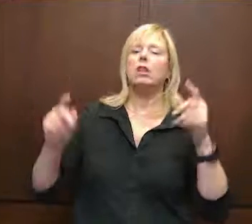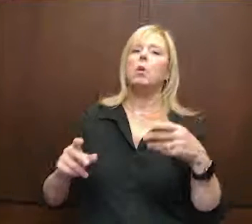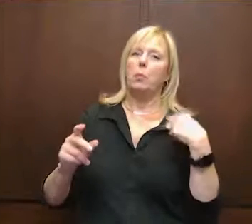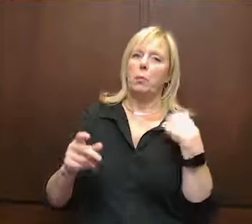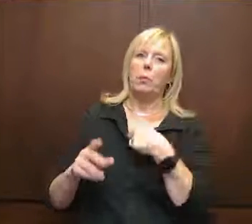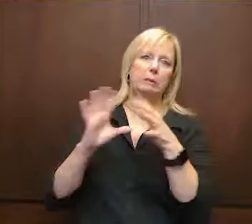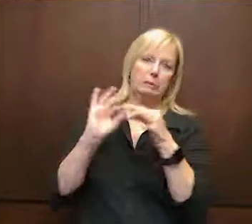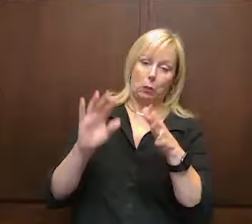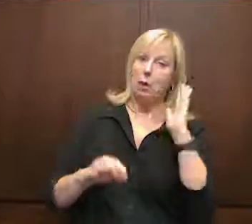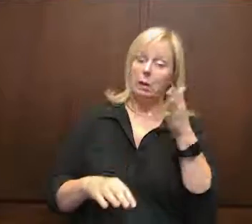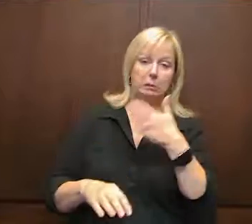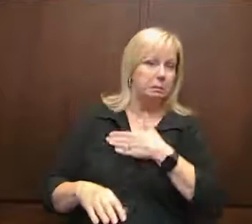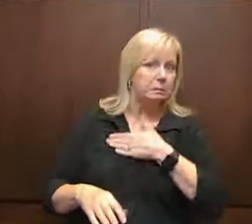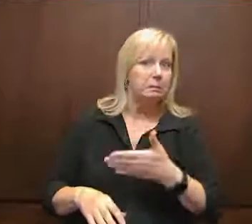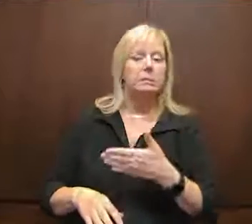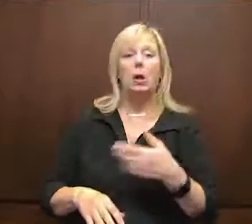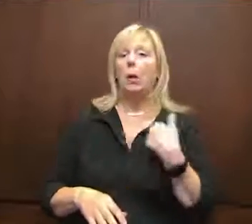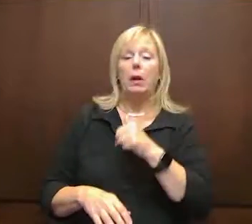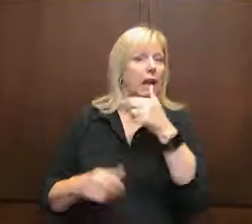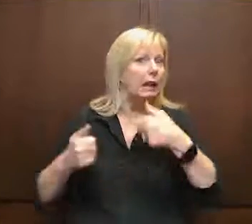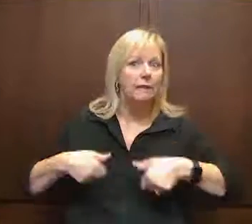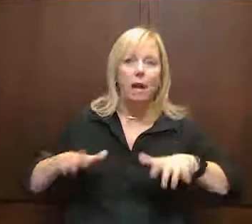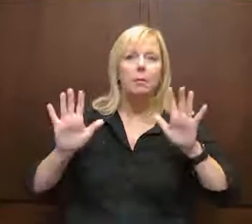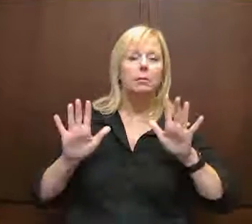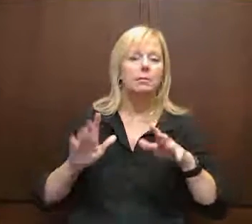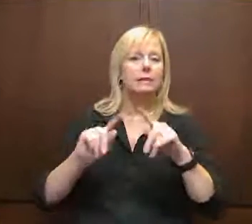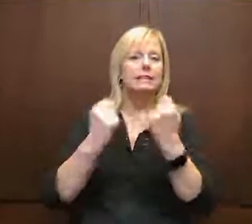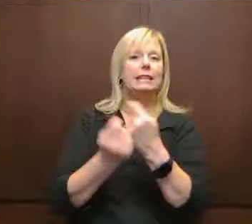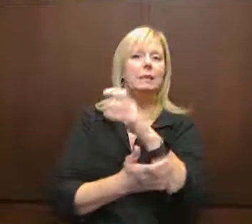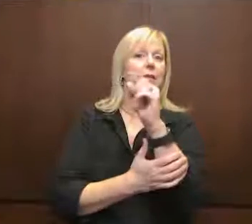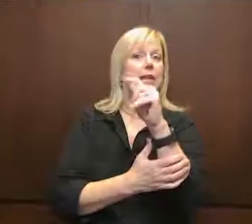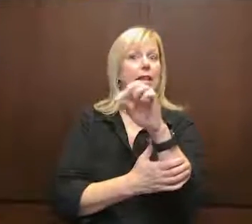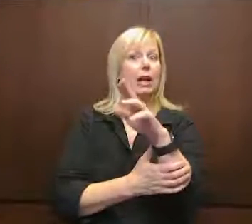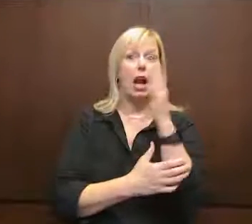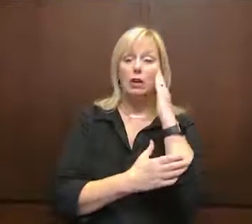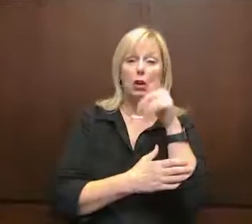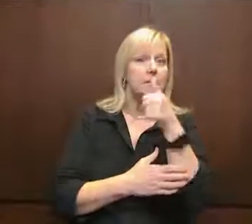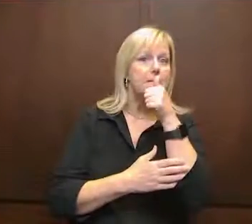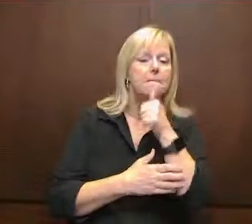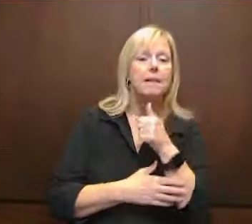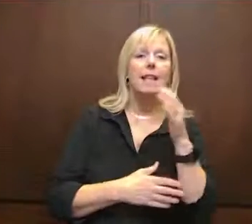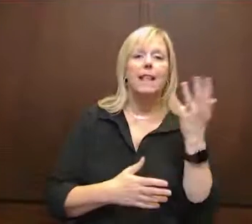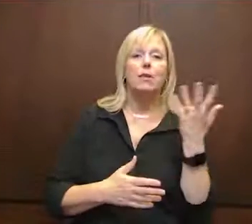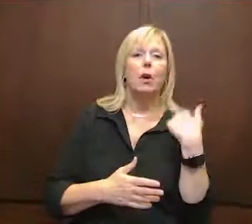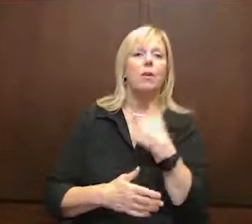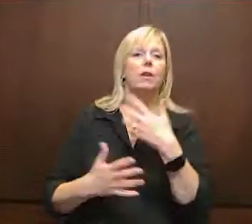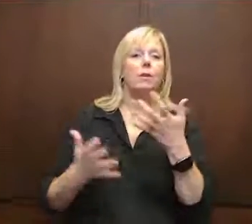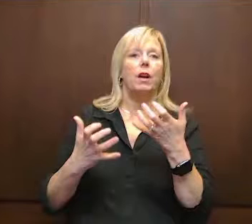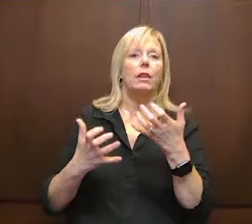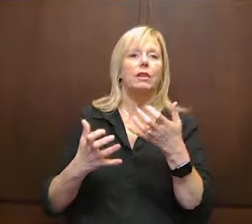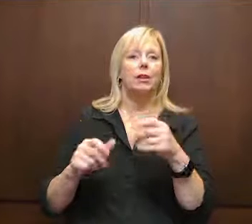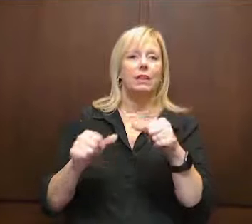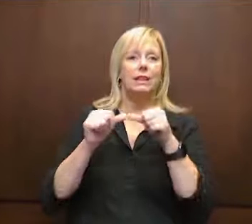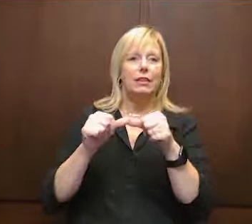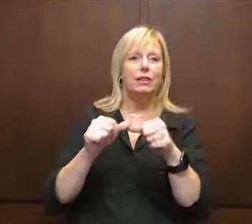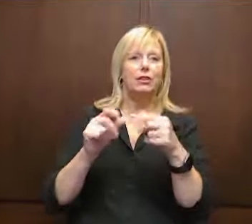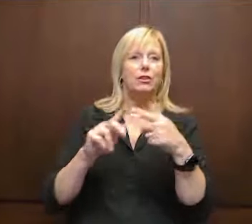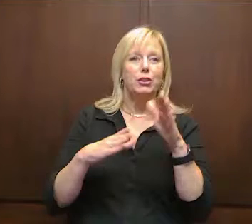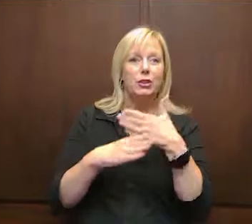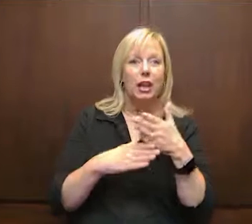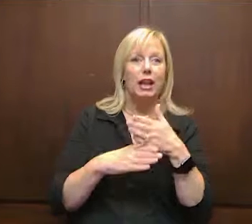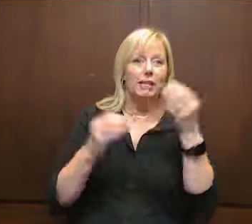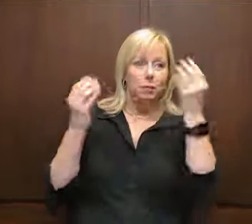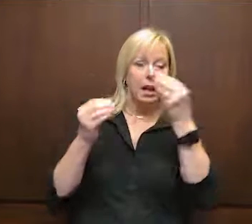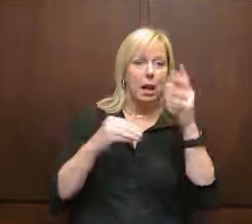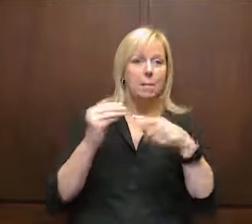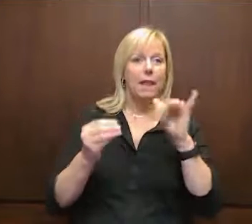that for 304 days now, and we're not going to give up. Team St. Clair, I know you're hanging in there, and that's what we want. Continue to share the information